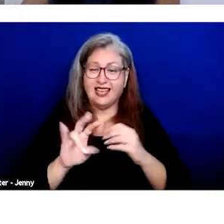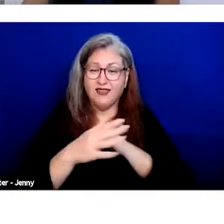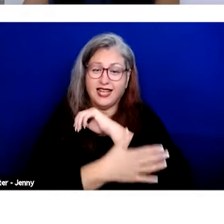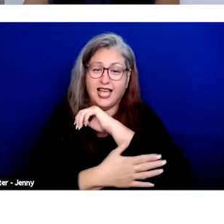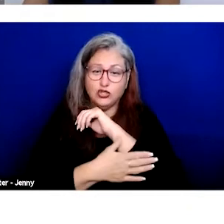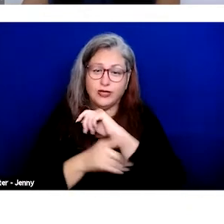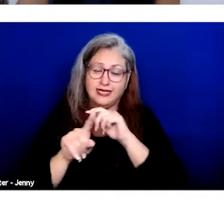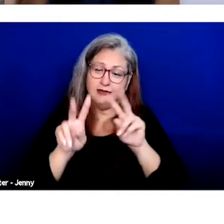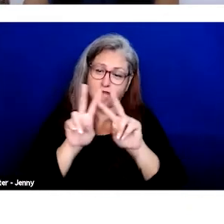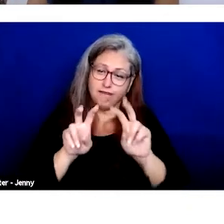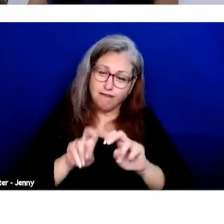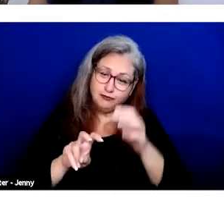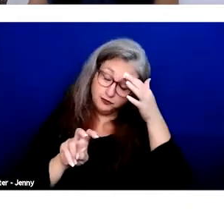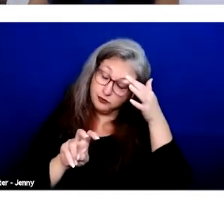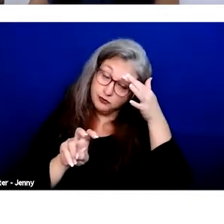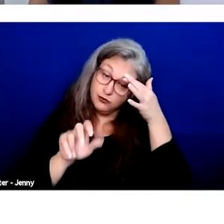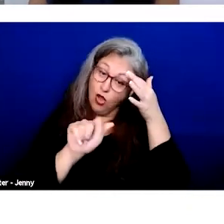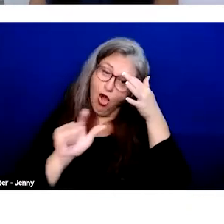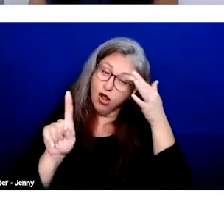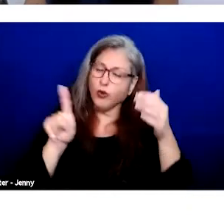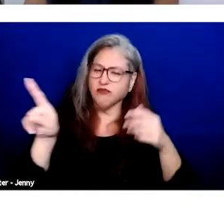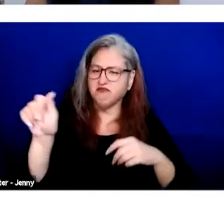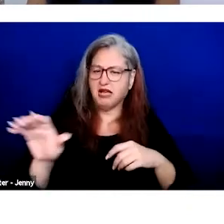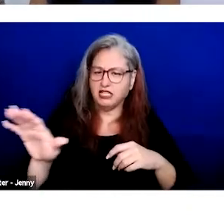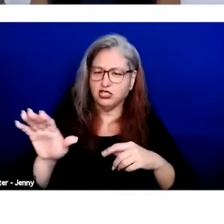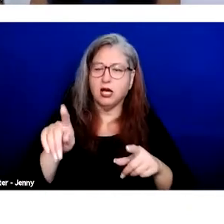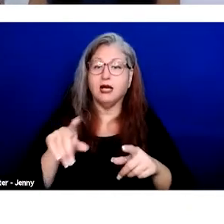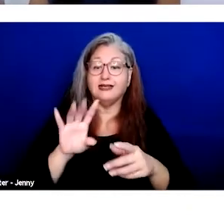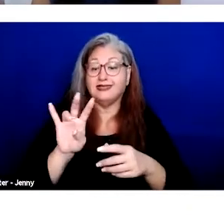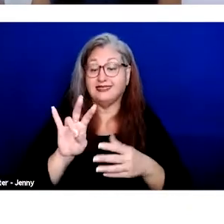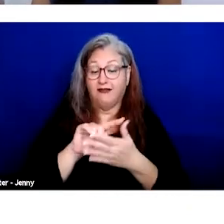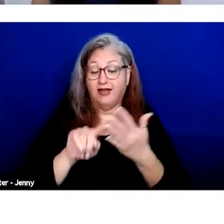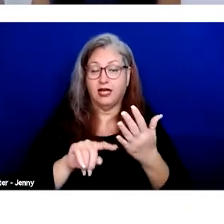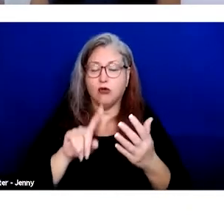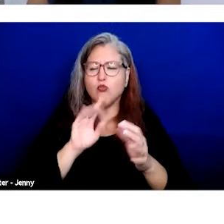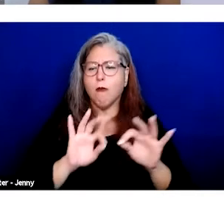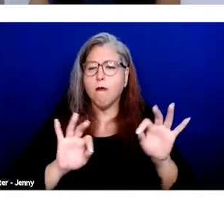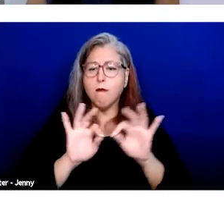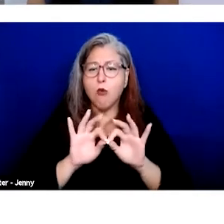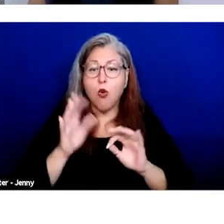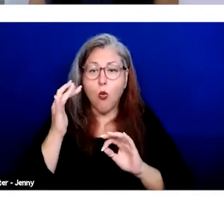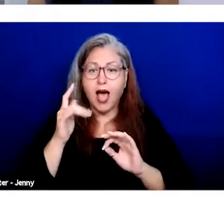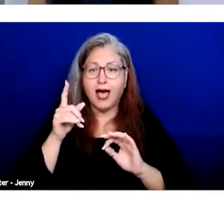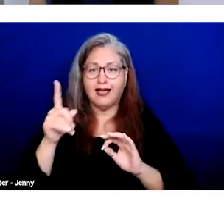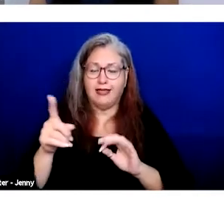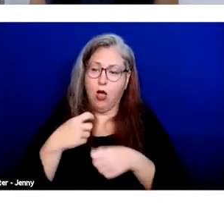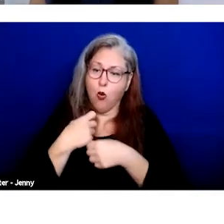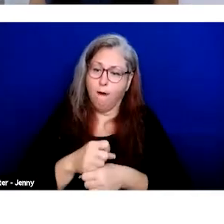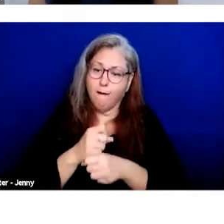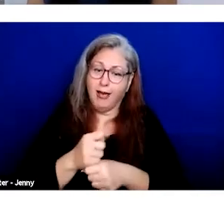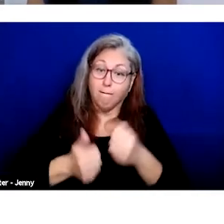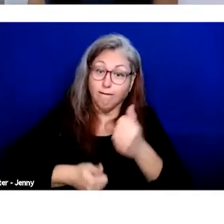7 countries, all of them in Asia, but these 7 countries are important because they make the bulk of the